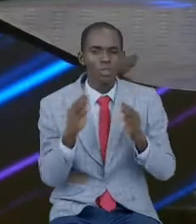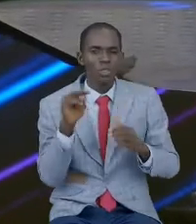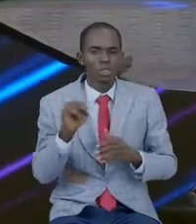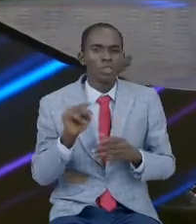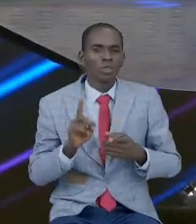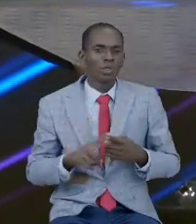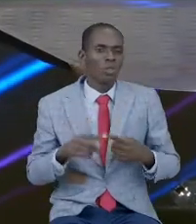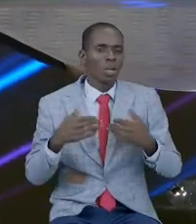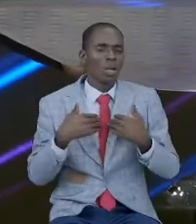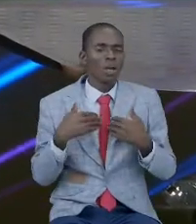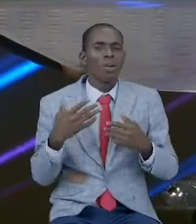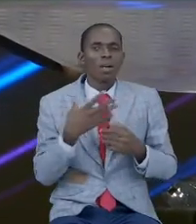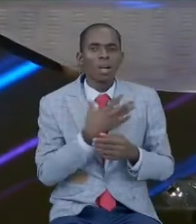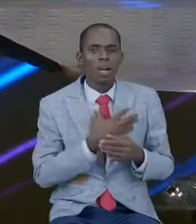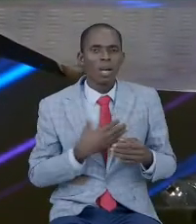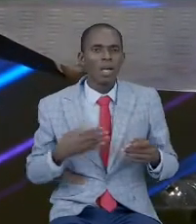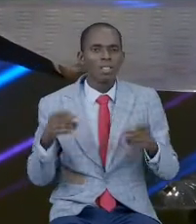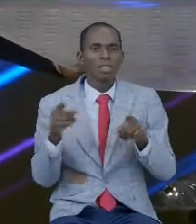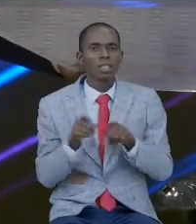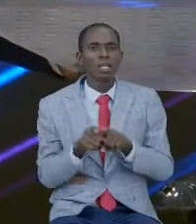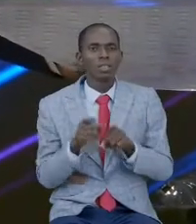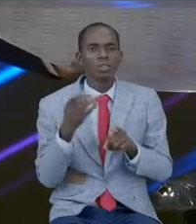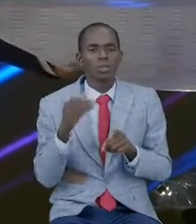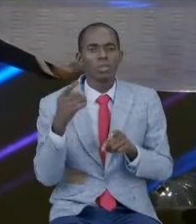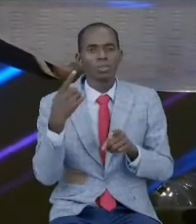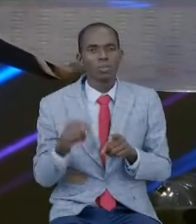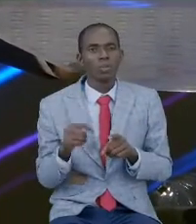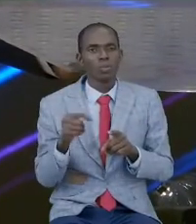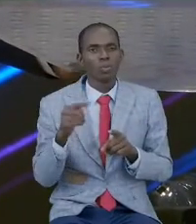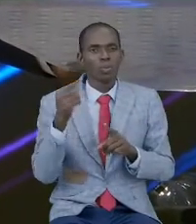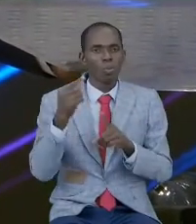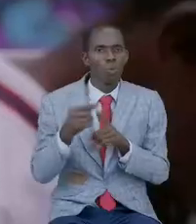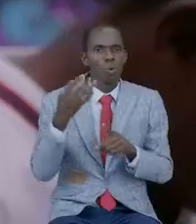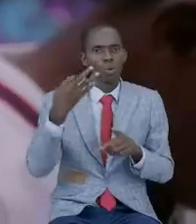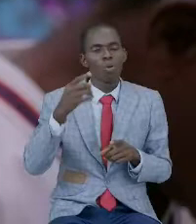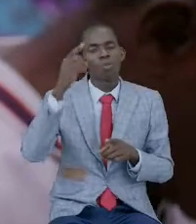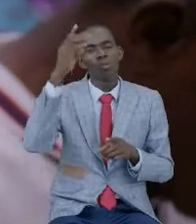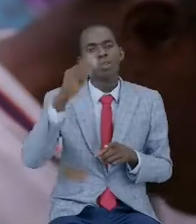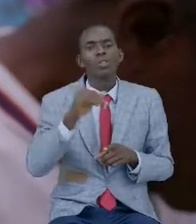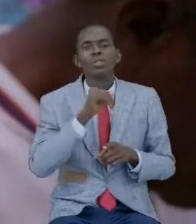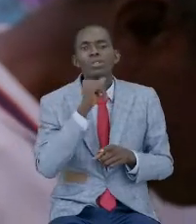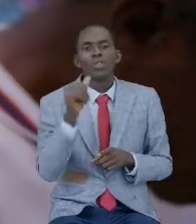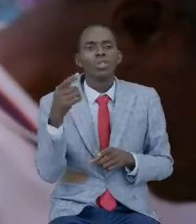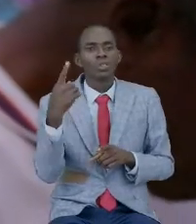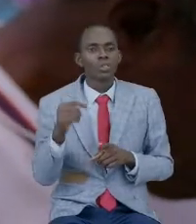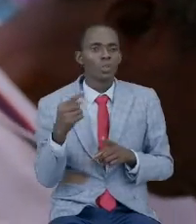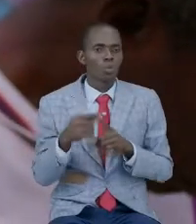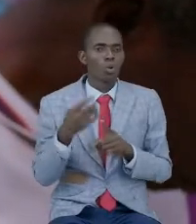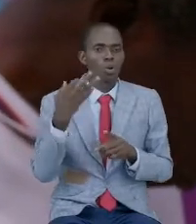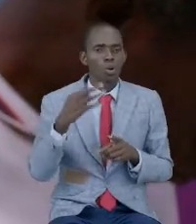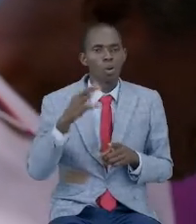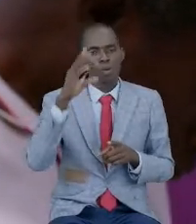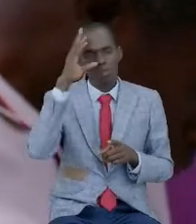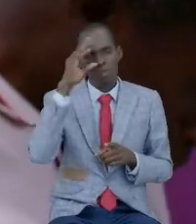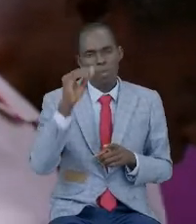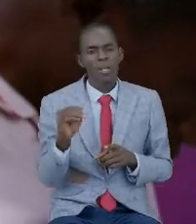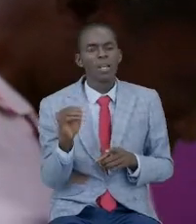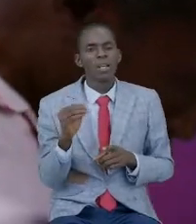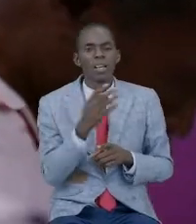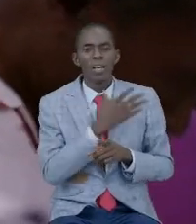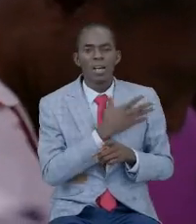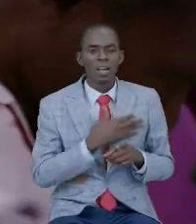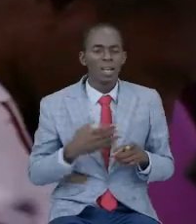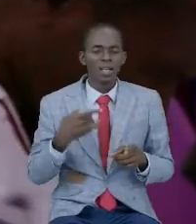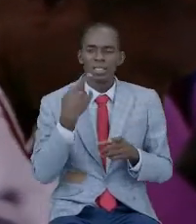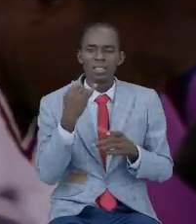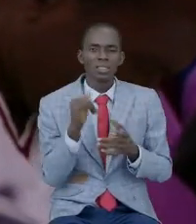the word of God and not the word of men. And then it says, it